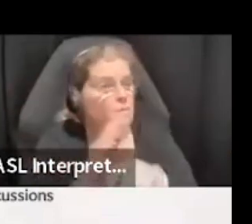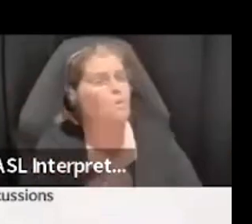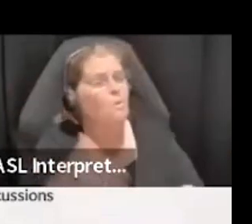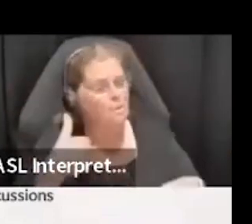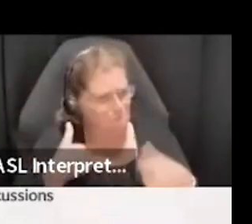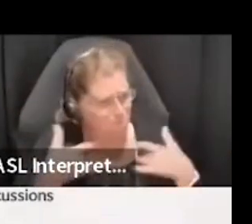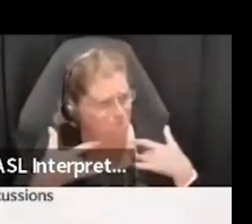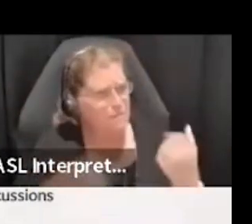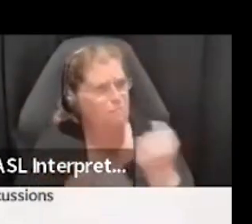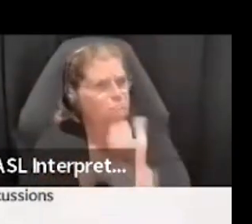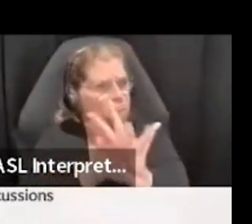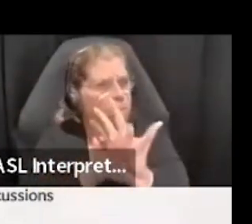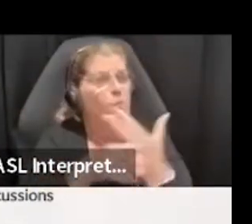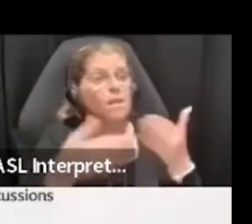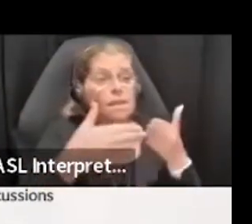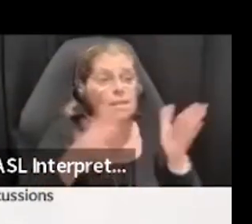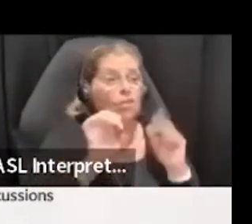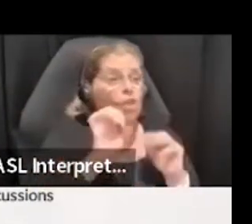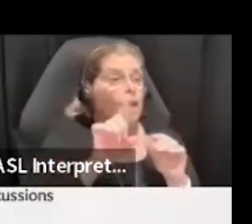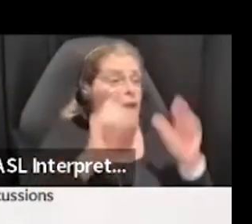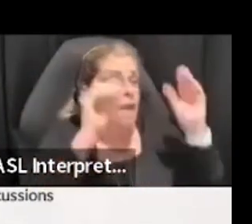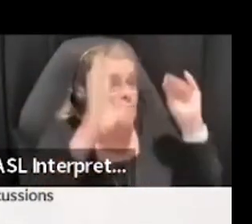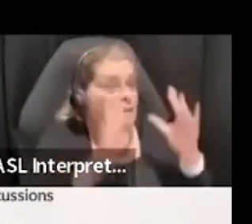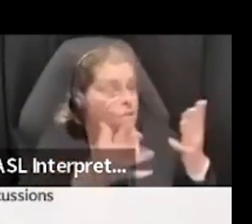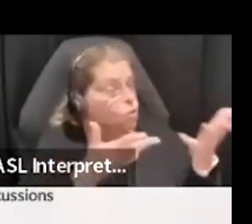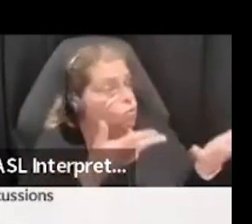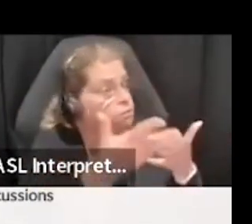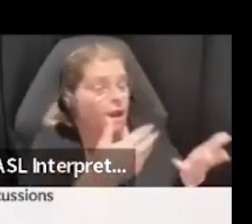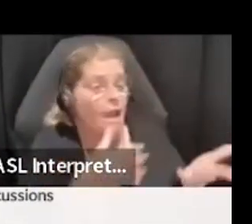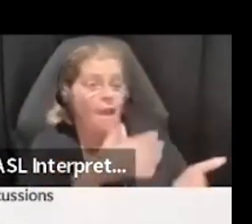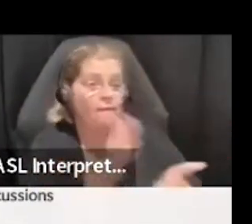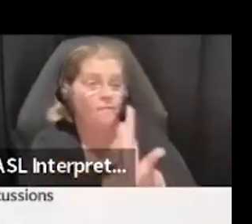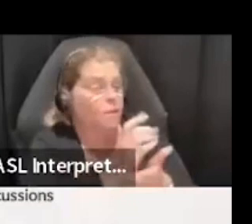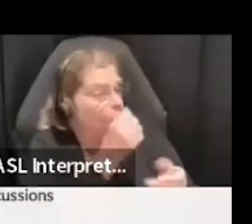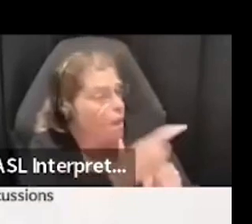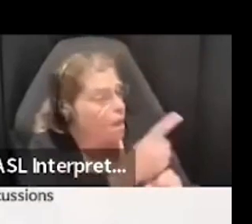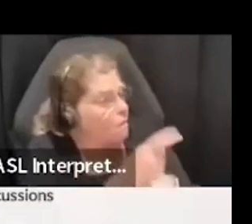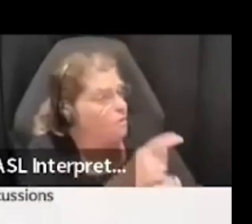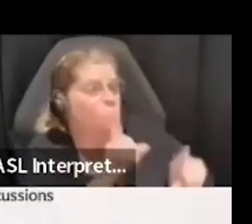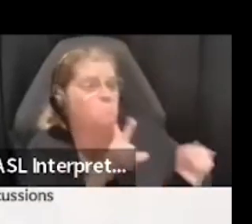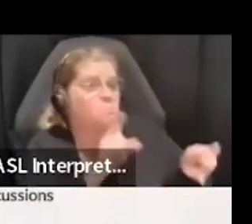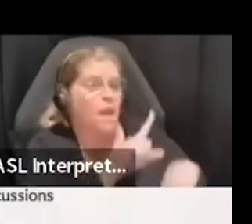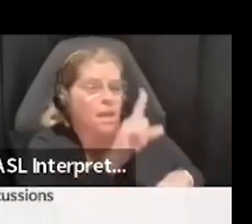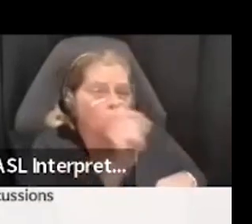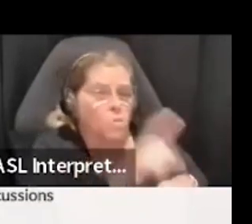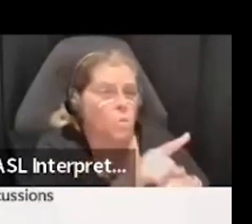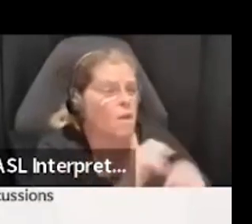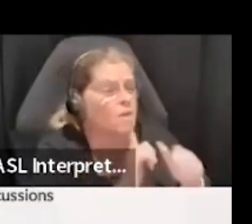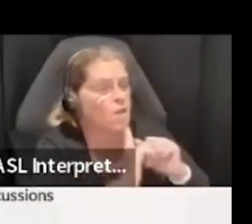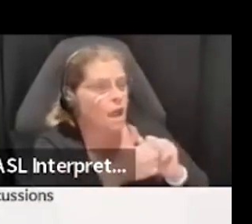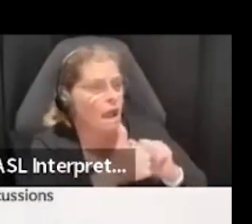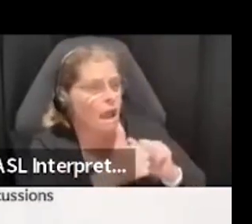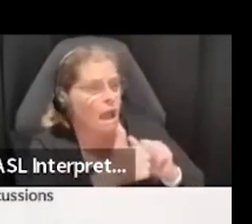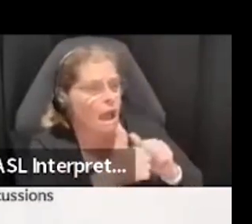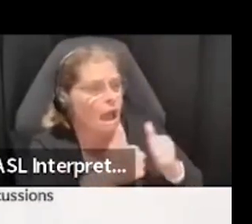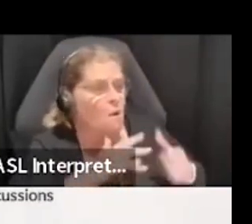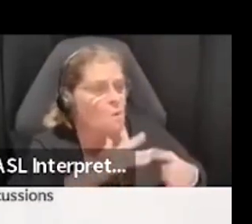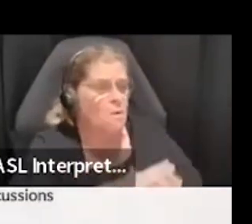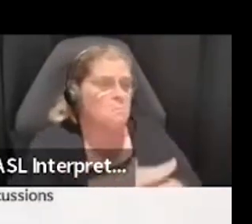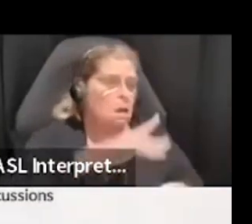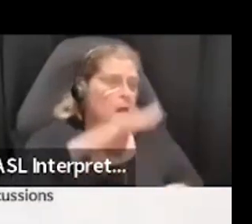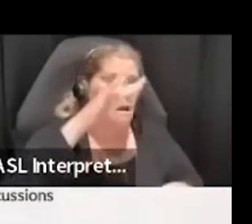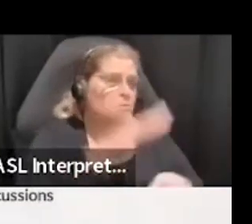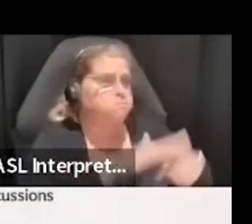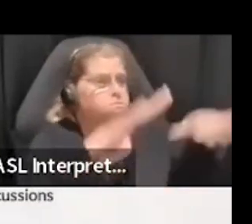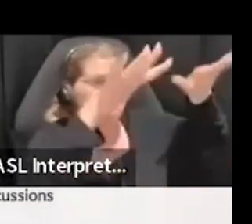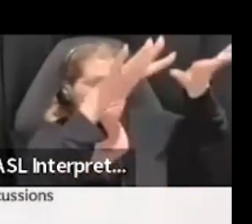If gen ed teachers were to review an interactive video yearly and answer a questionnaire about how to de-escalate the potential for a child